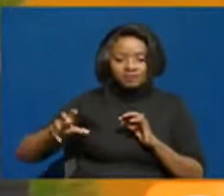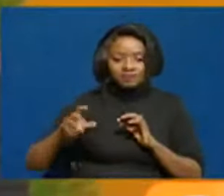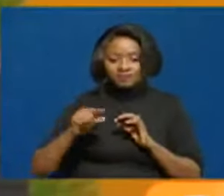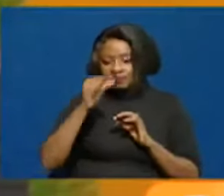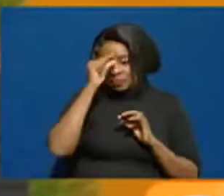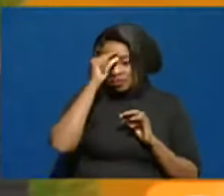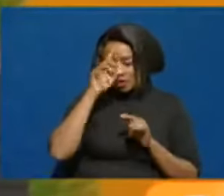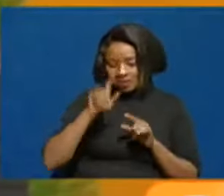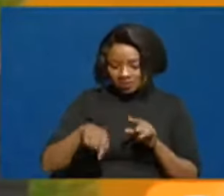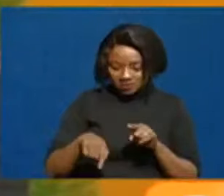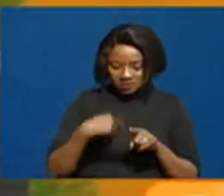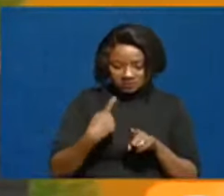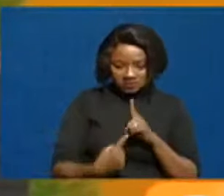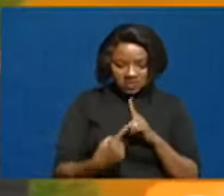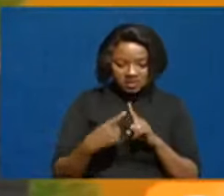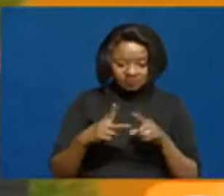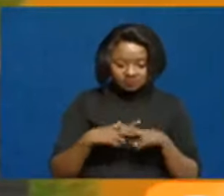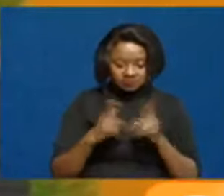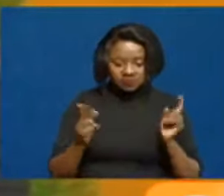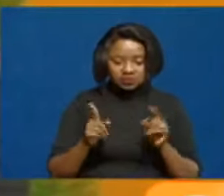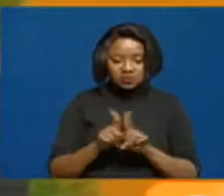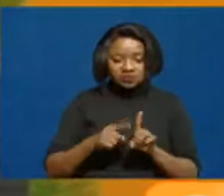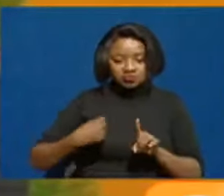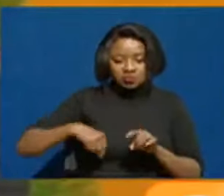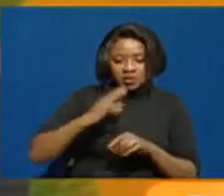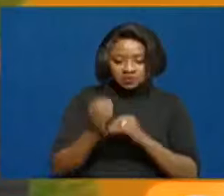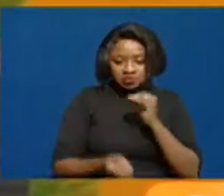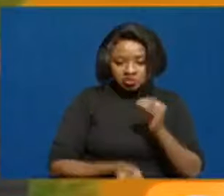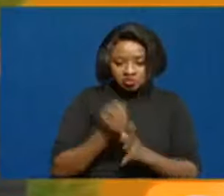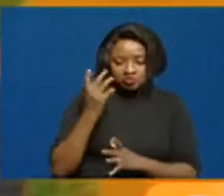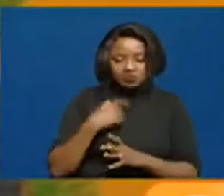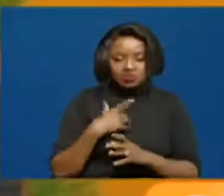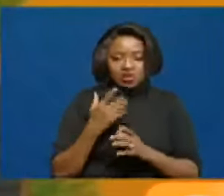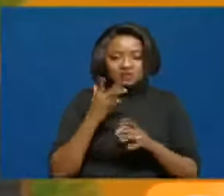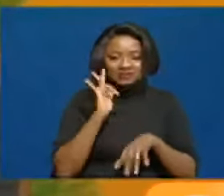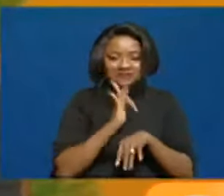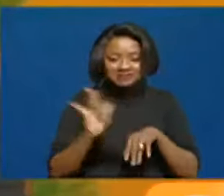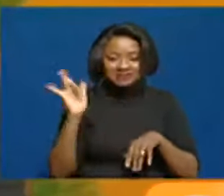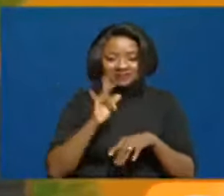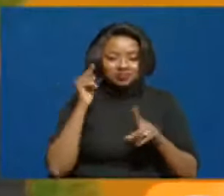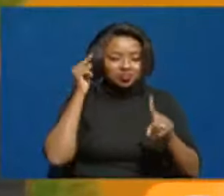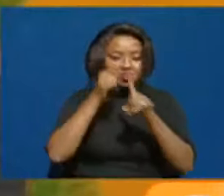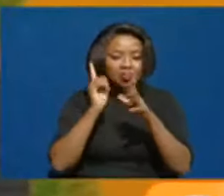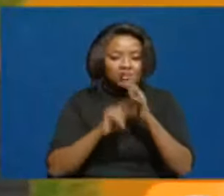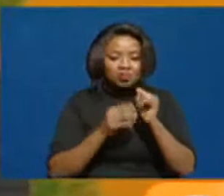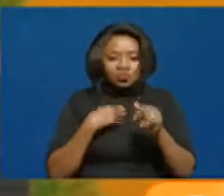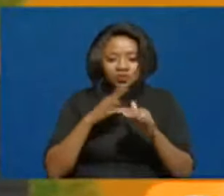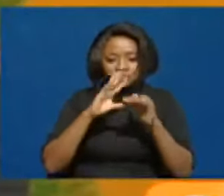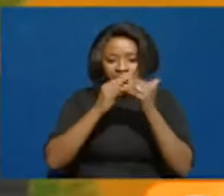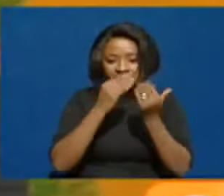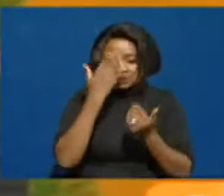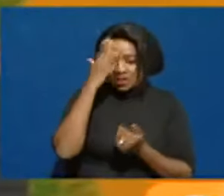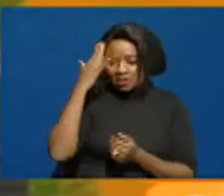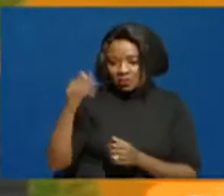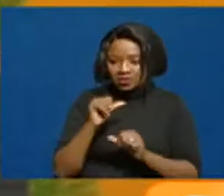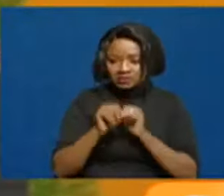year, and we launched a call. We did a sensitization just to create awareness around the opportunity that exists